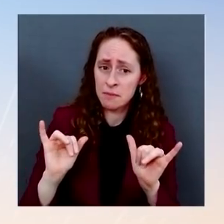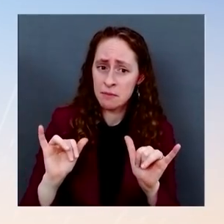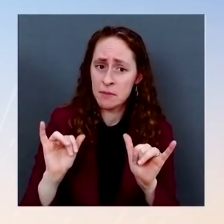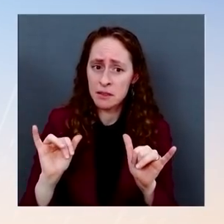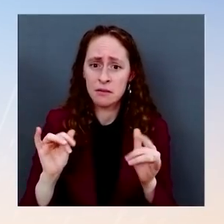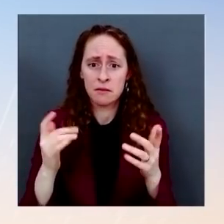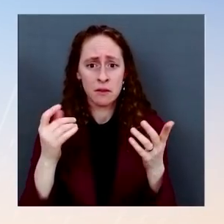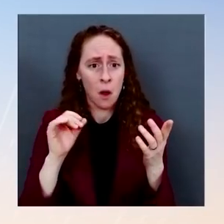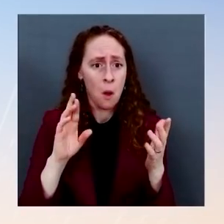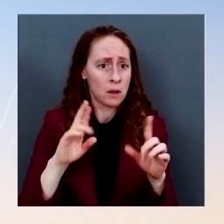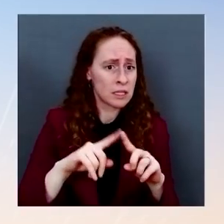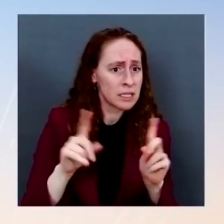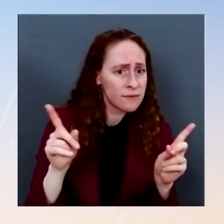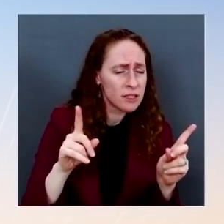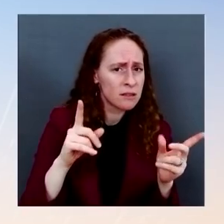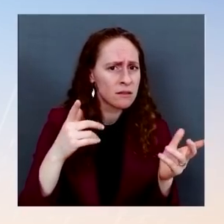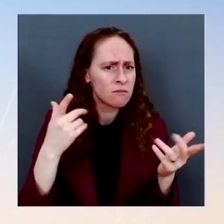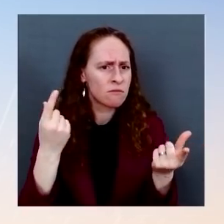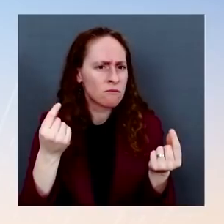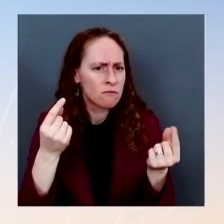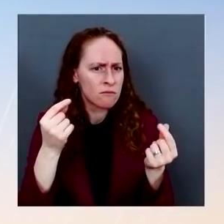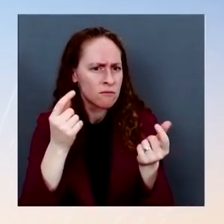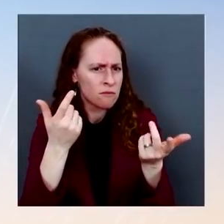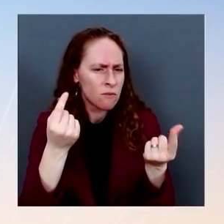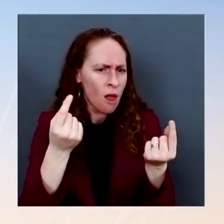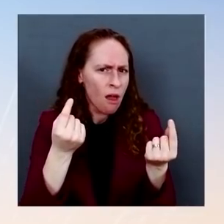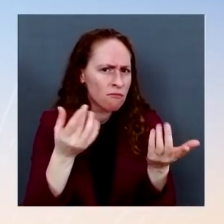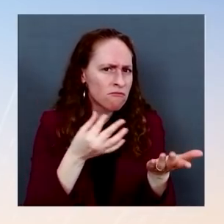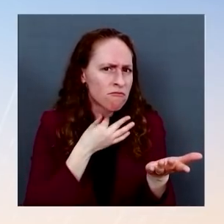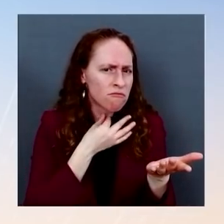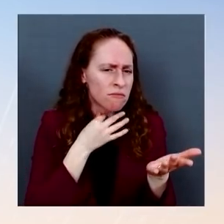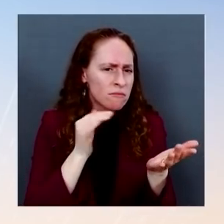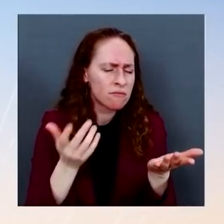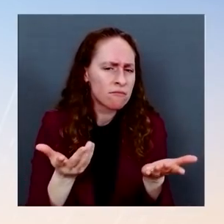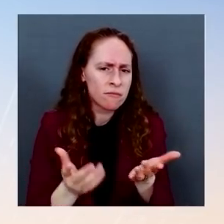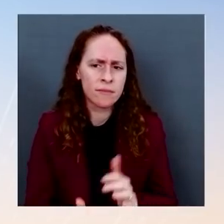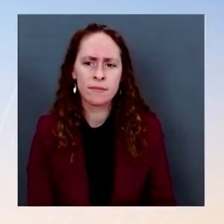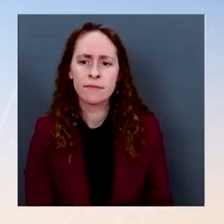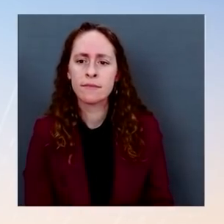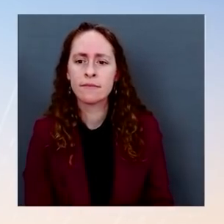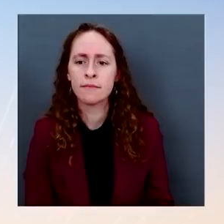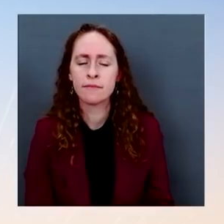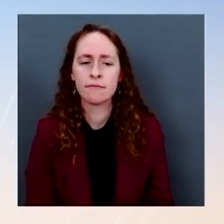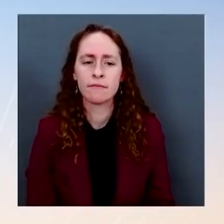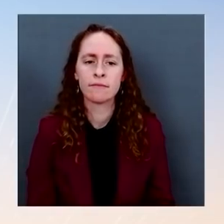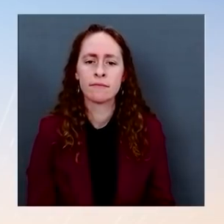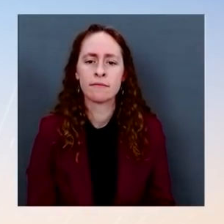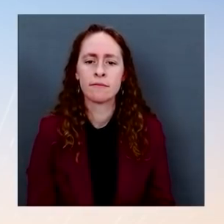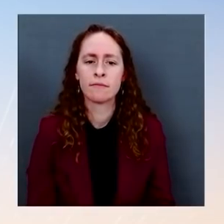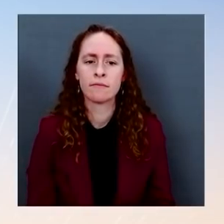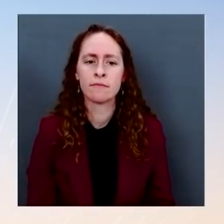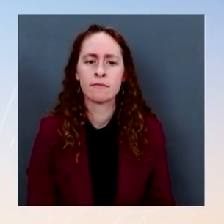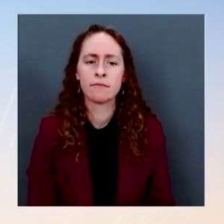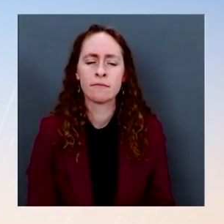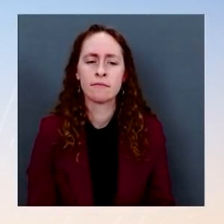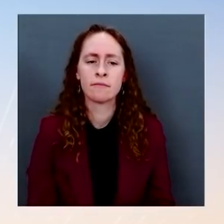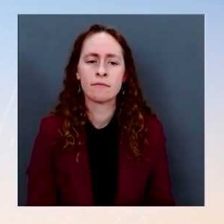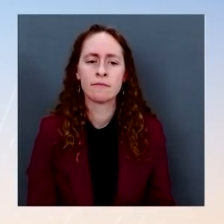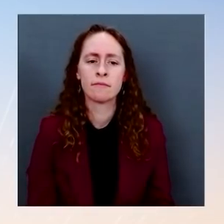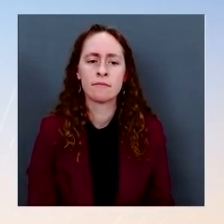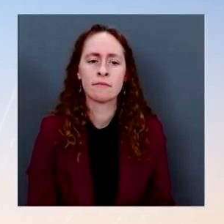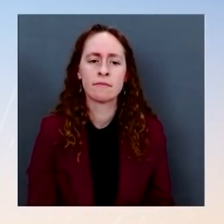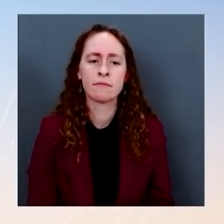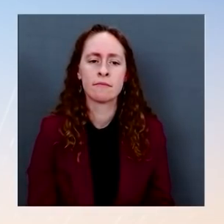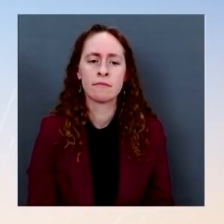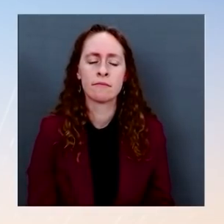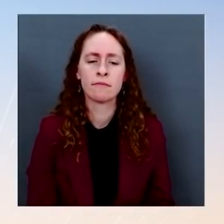the people that worked with us, any progress on bringing them back? Well, we have put out updates over the